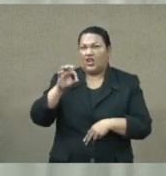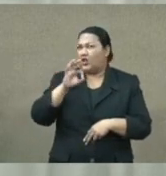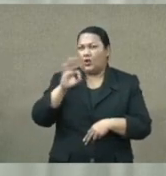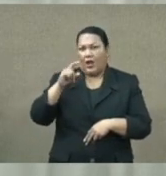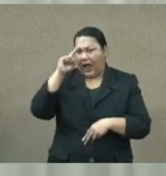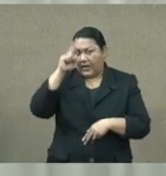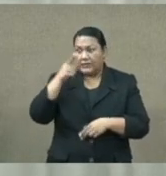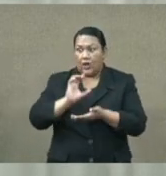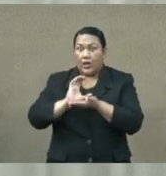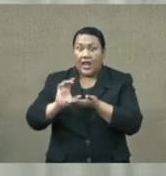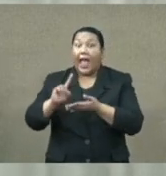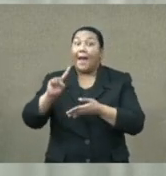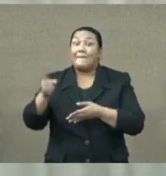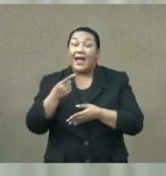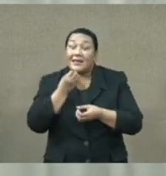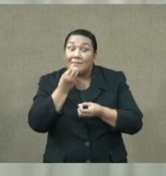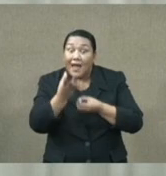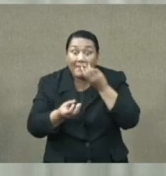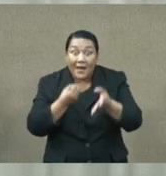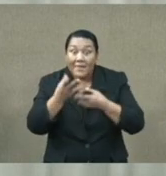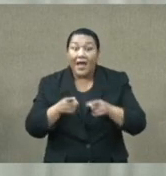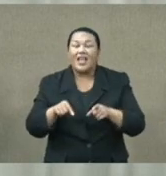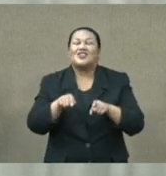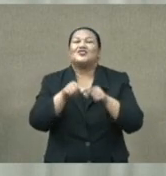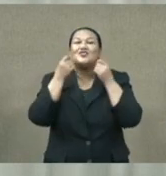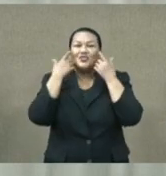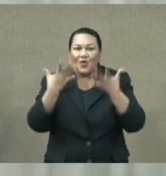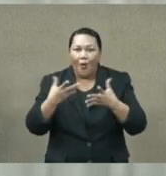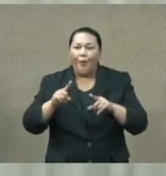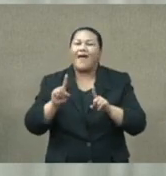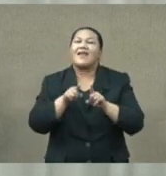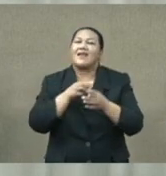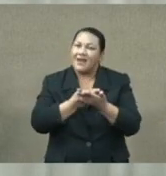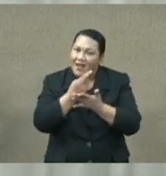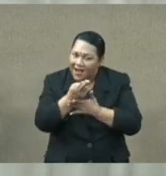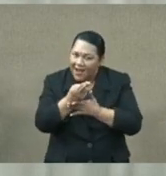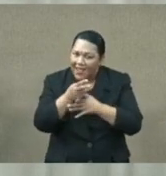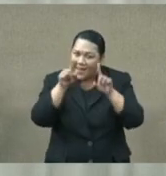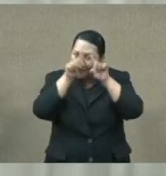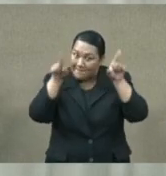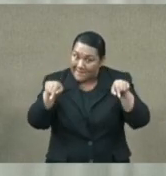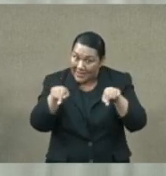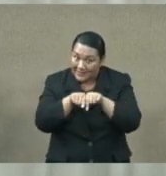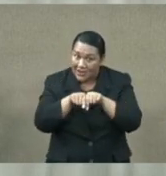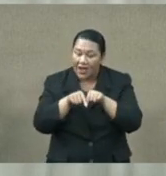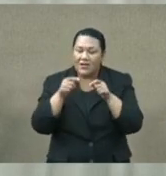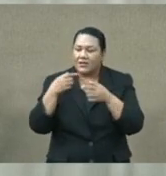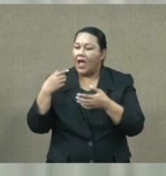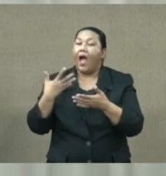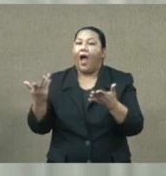picture of the way he ruled our beloved nation for 16 years with Mr. Sayed